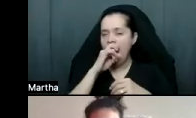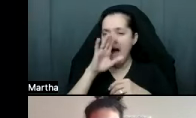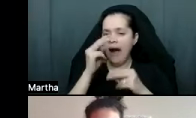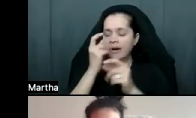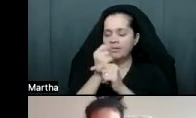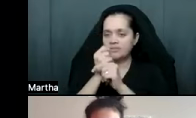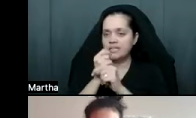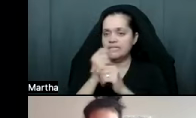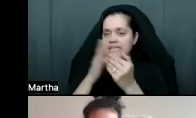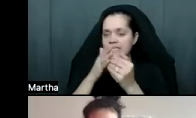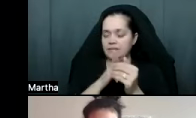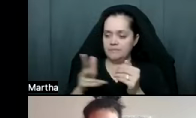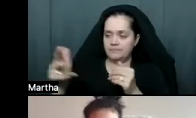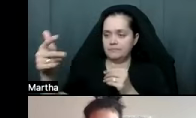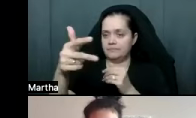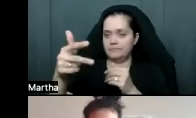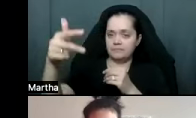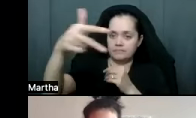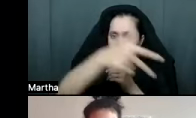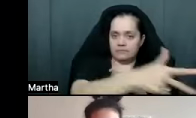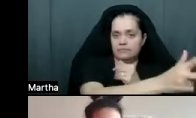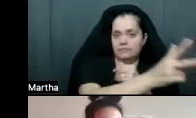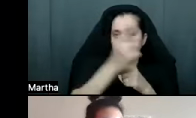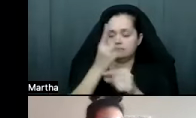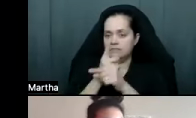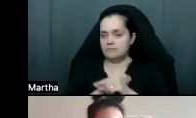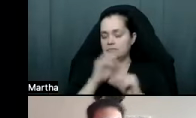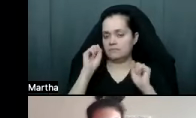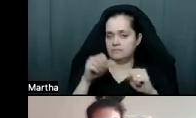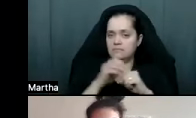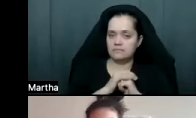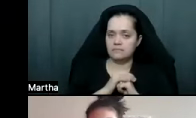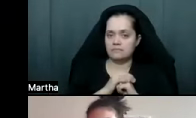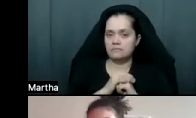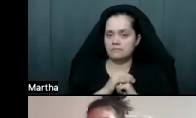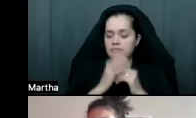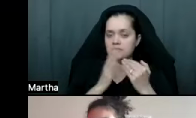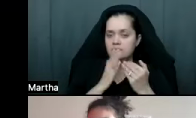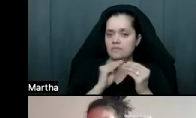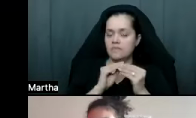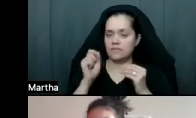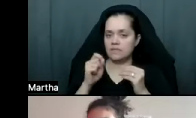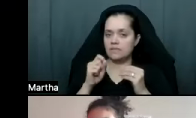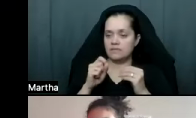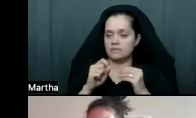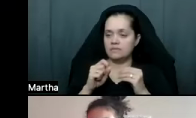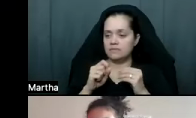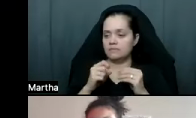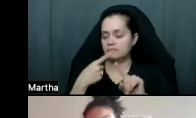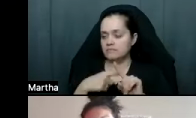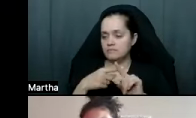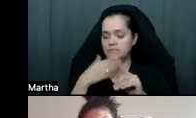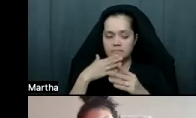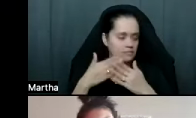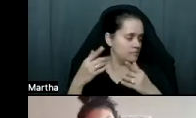can just go right on and off they go. Yeah, certainly that would be advantageous